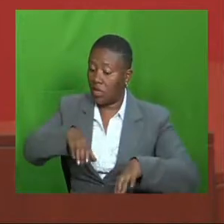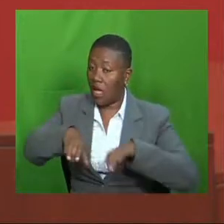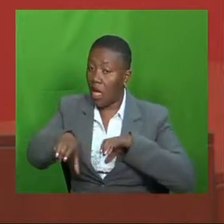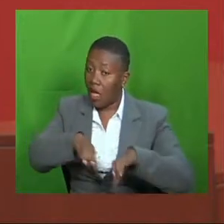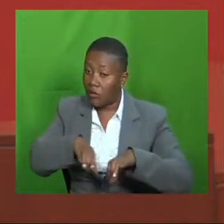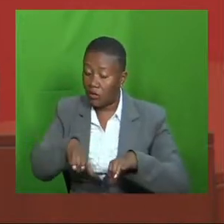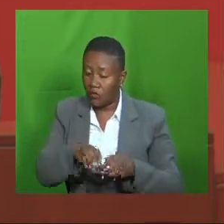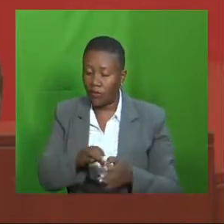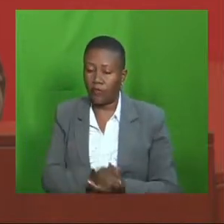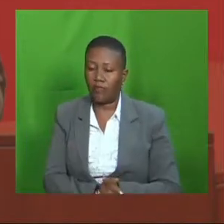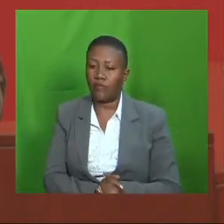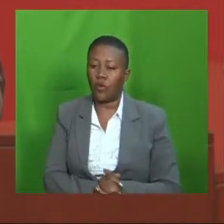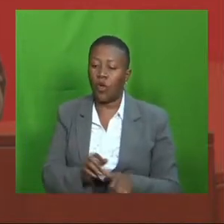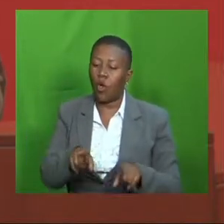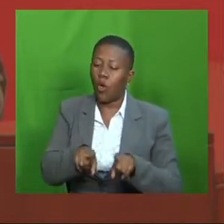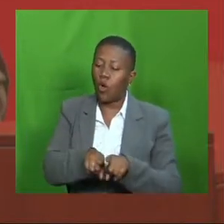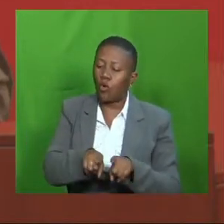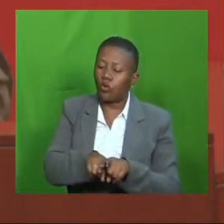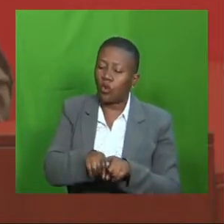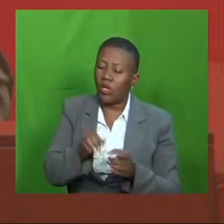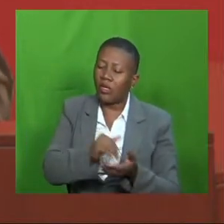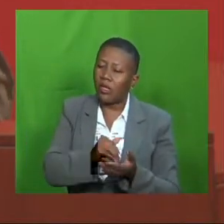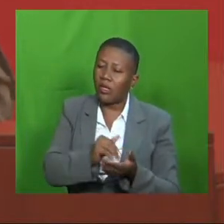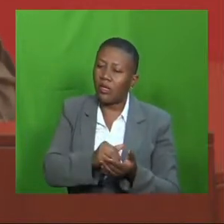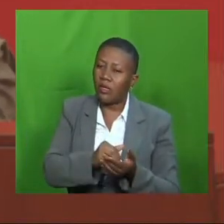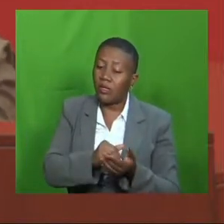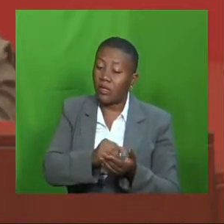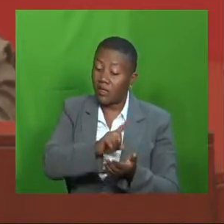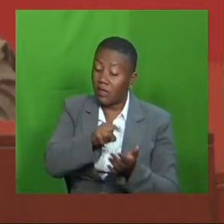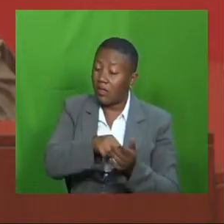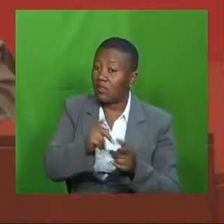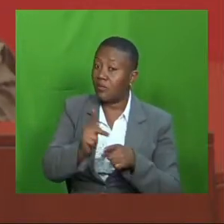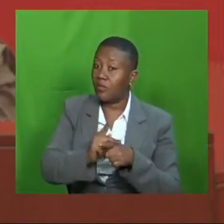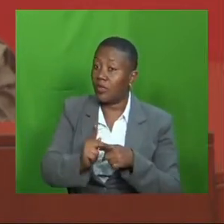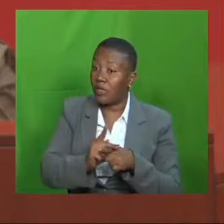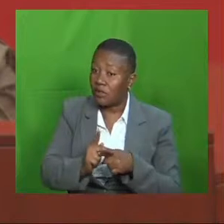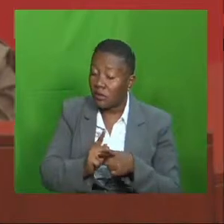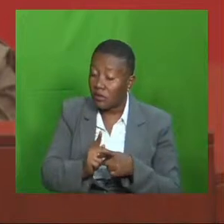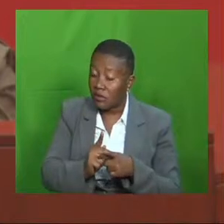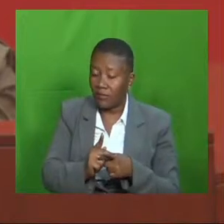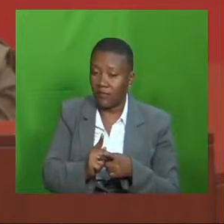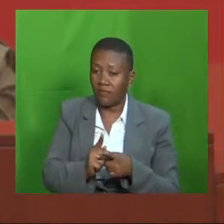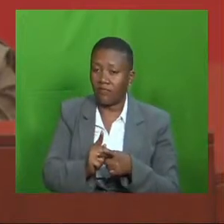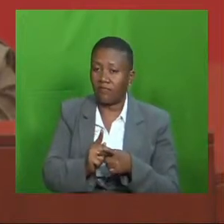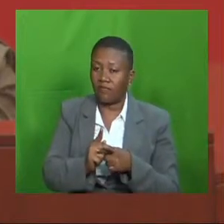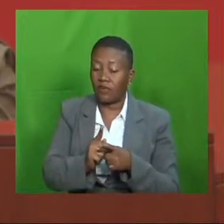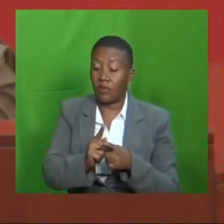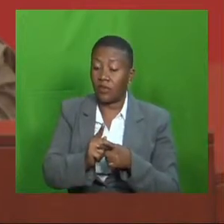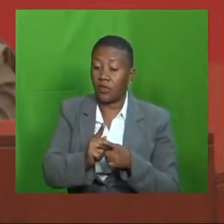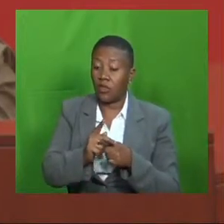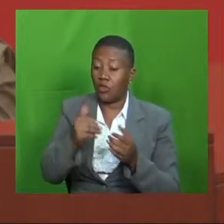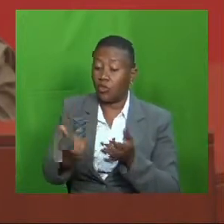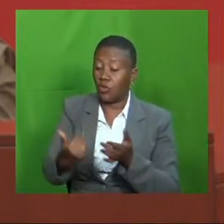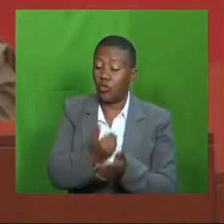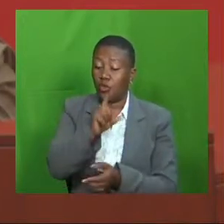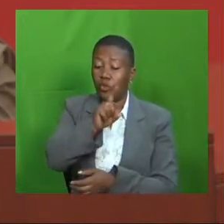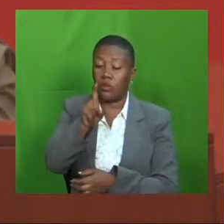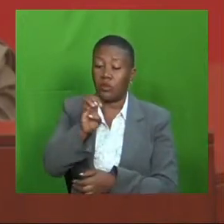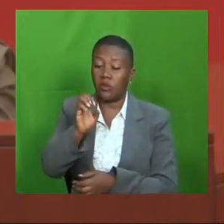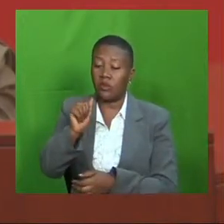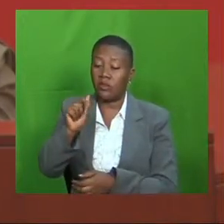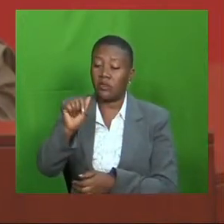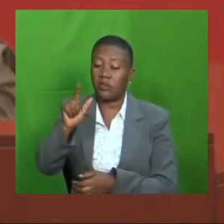Also referred to the practice on this matter in New Zealand,